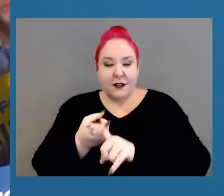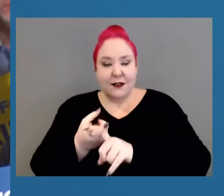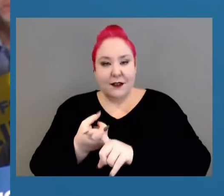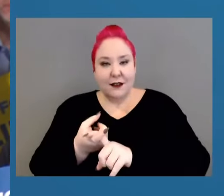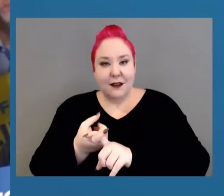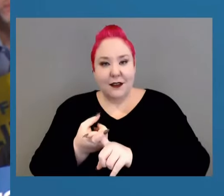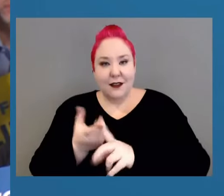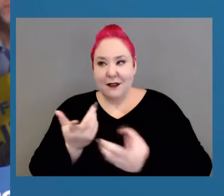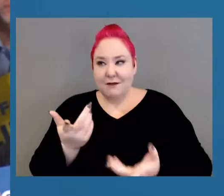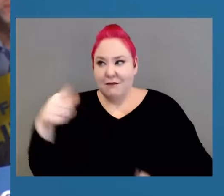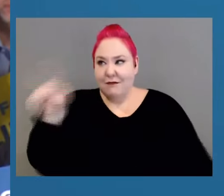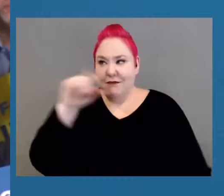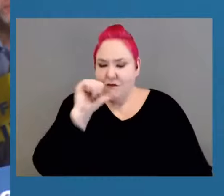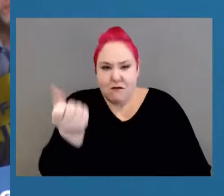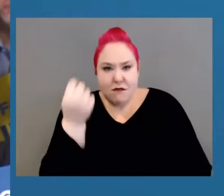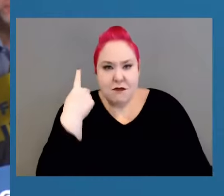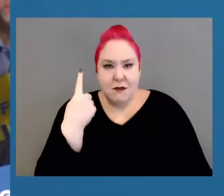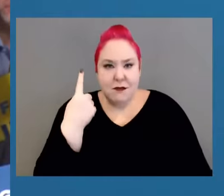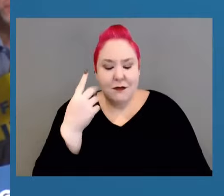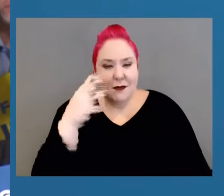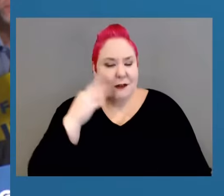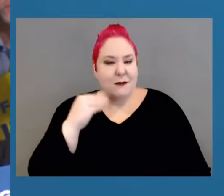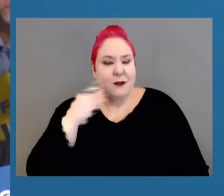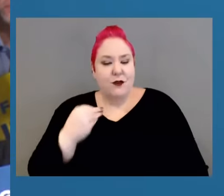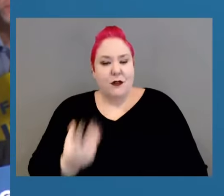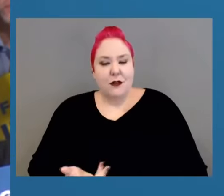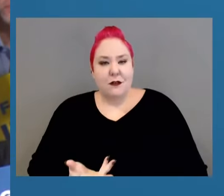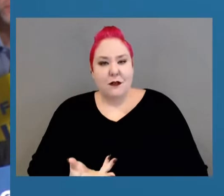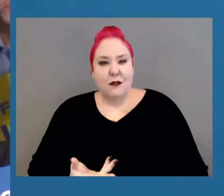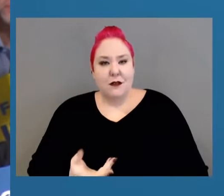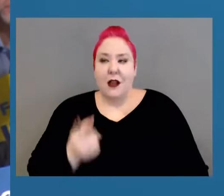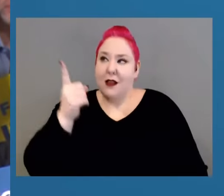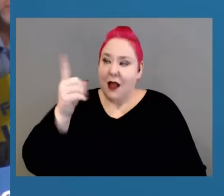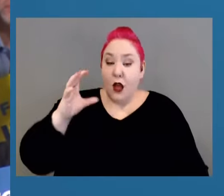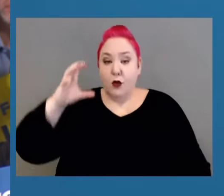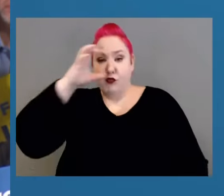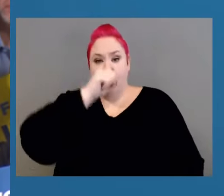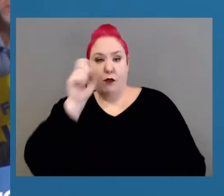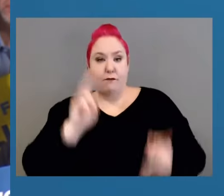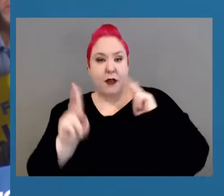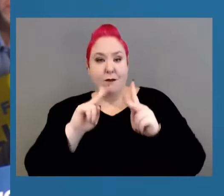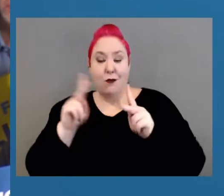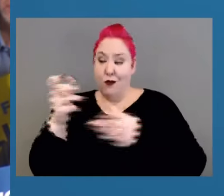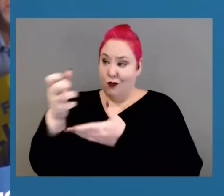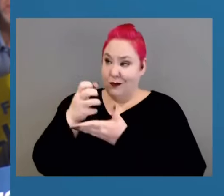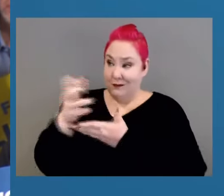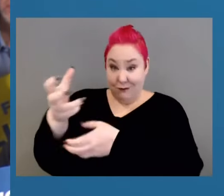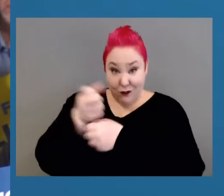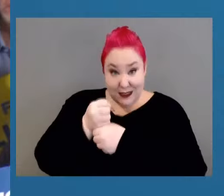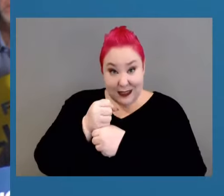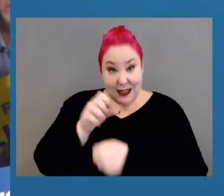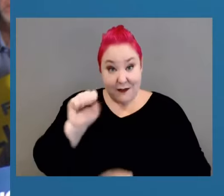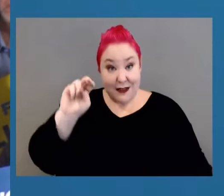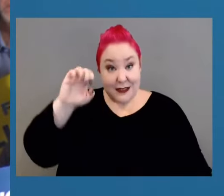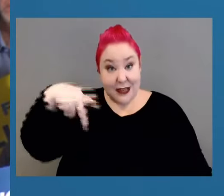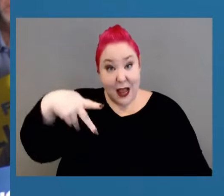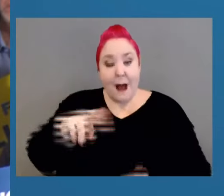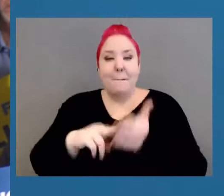would not understand this. They would assume people who get SNAP are getting free money.